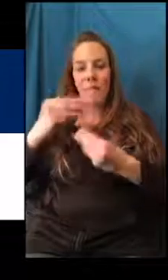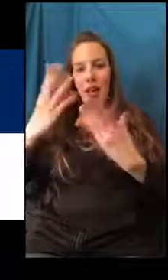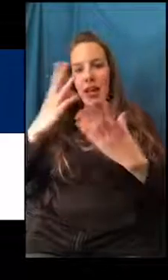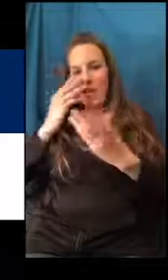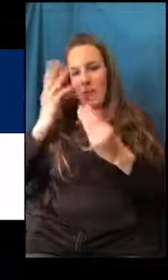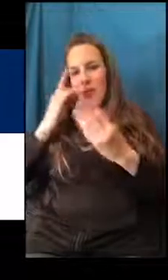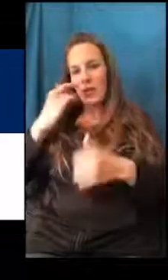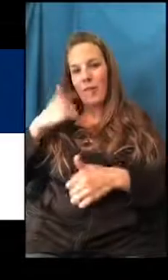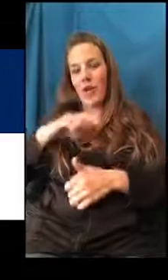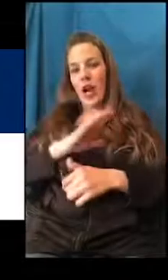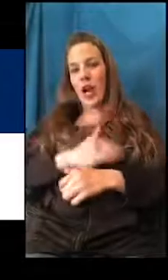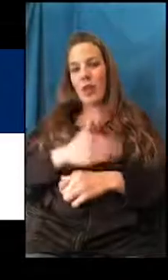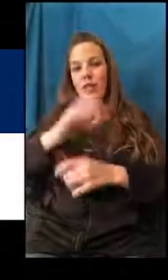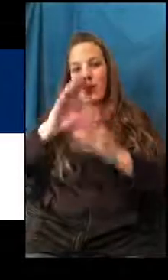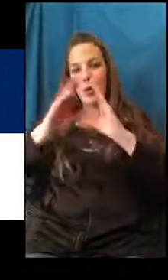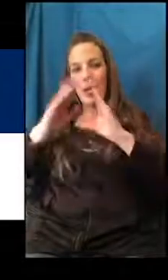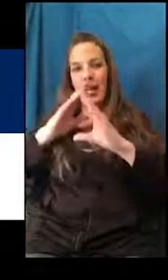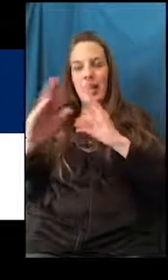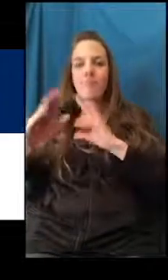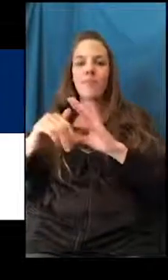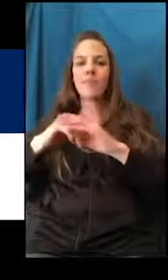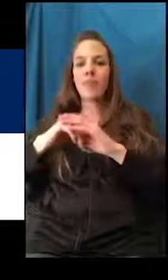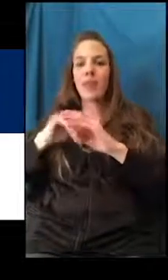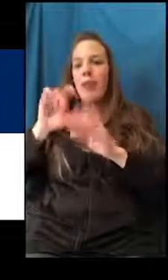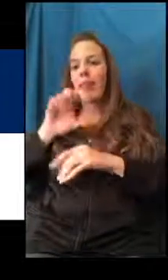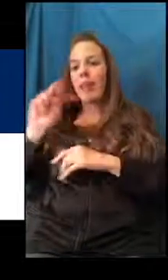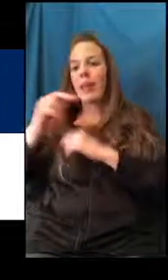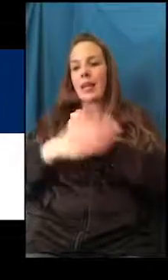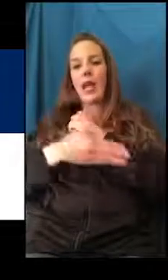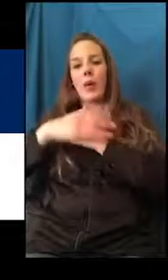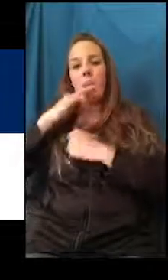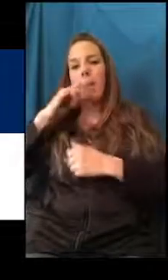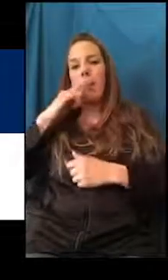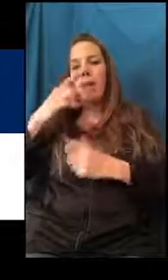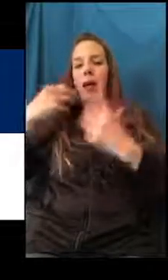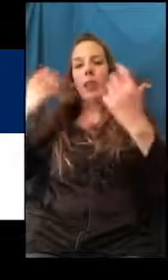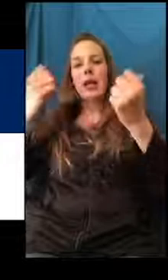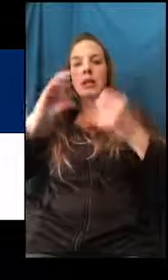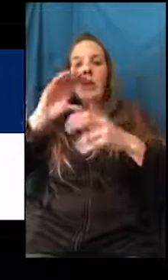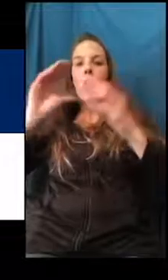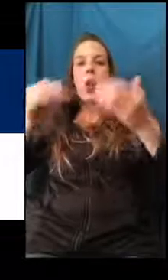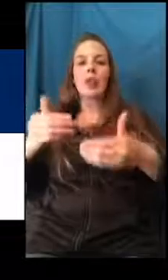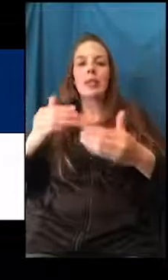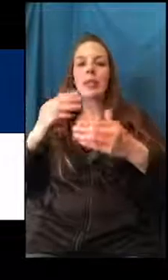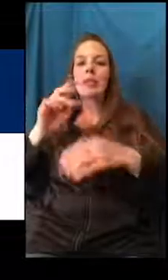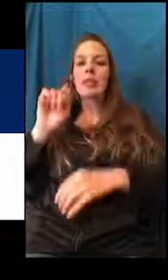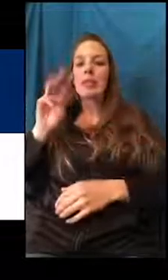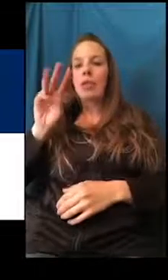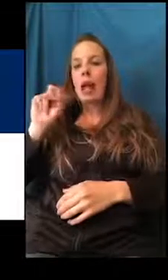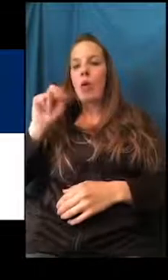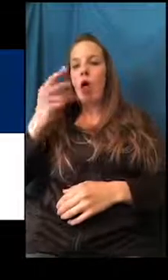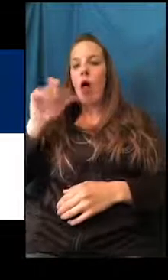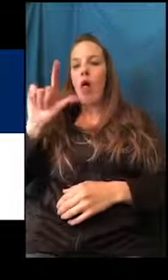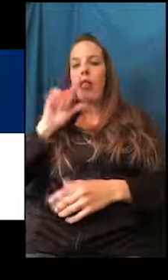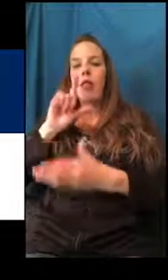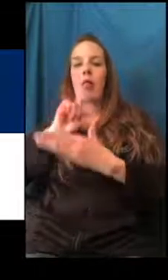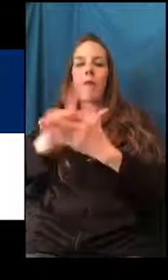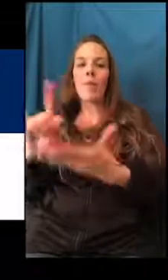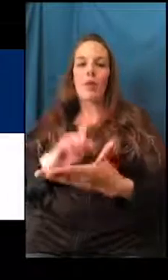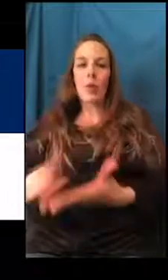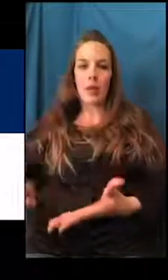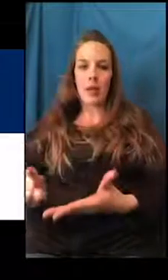community. Linn County Public Health has been hosting town halls weekly. We will have